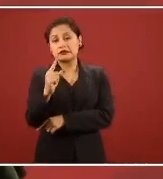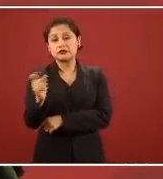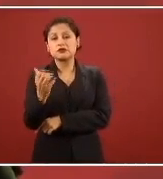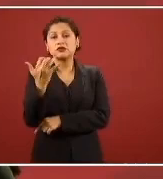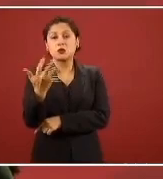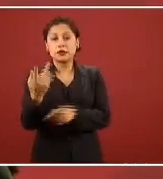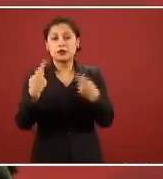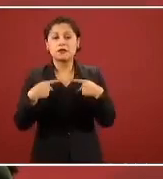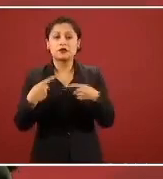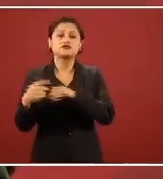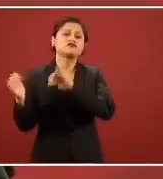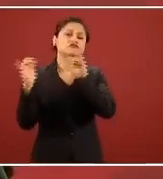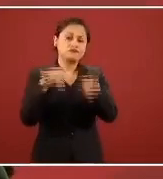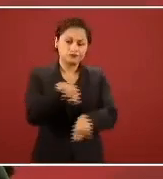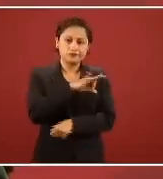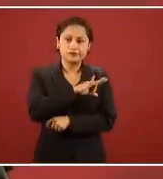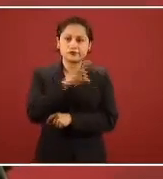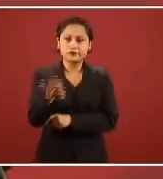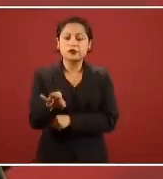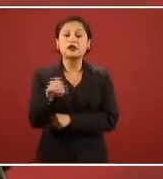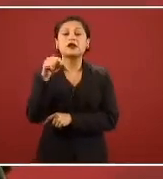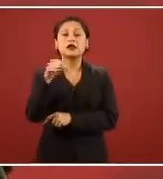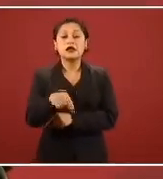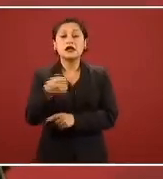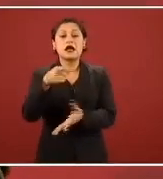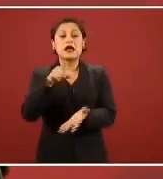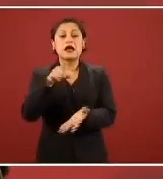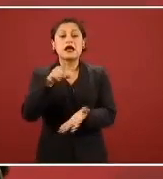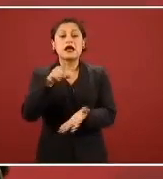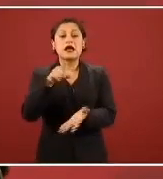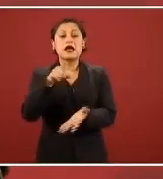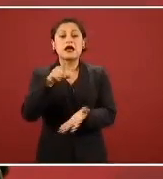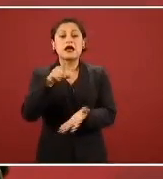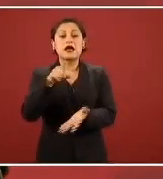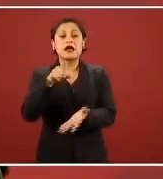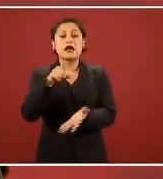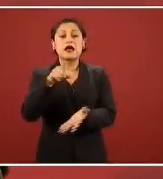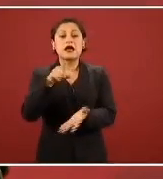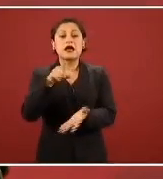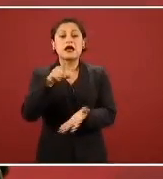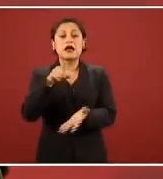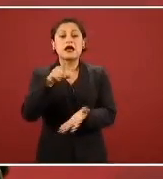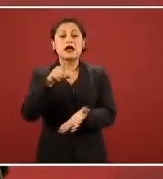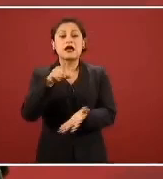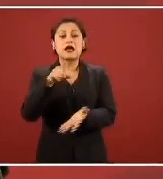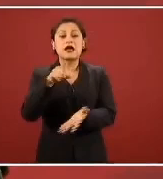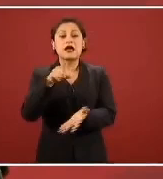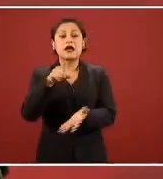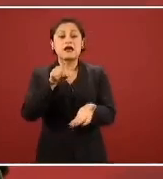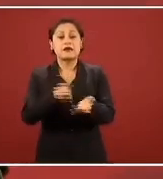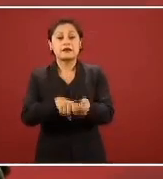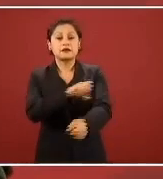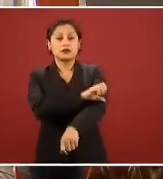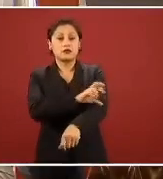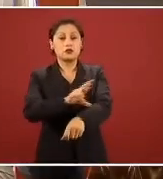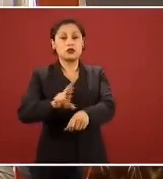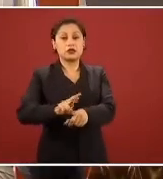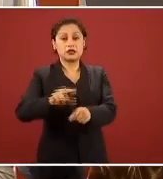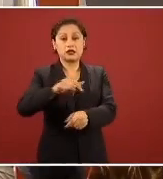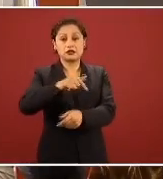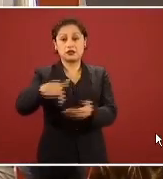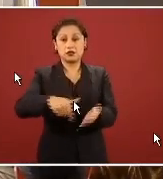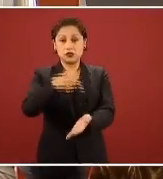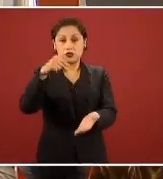Que estarán dentro de las coordinaciones regionales para and they will be within the coordinated regions. Poder